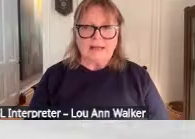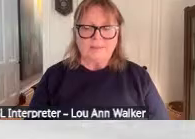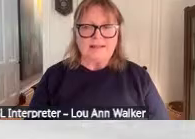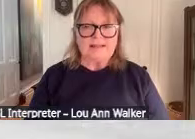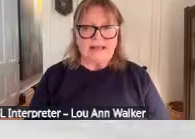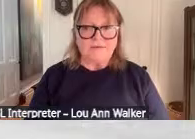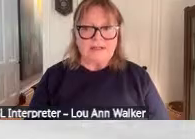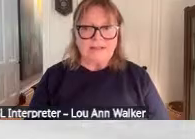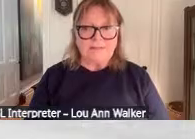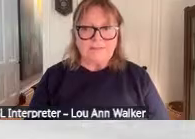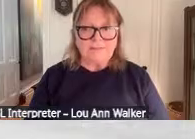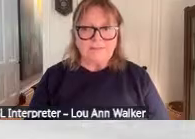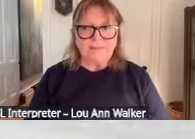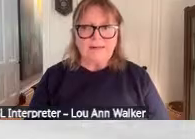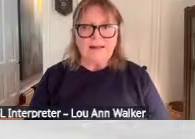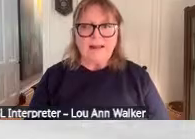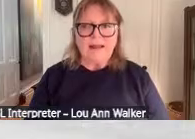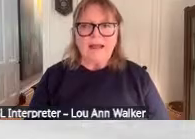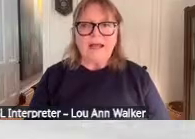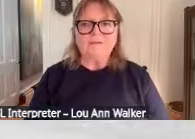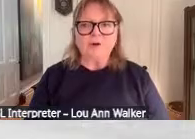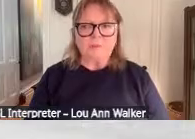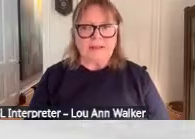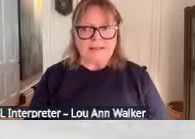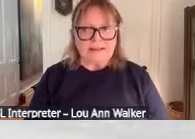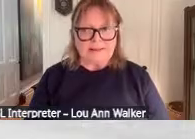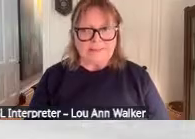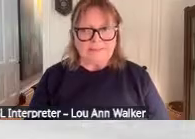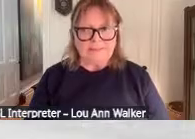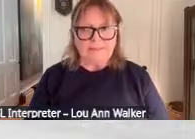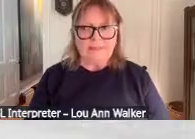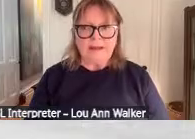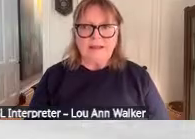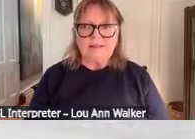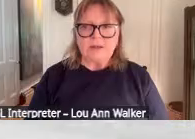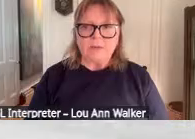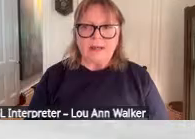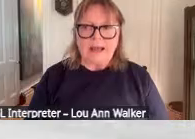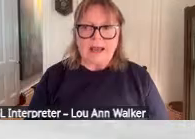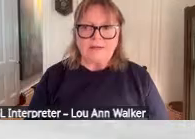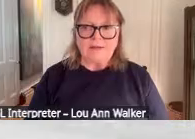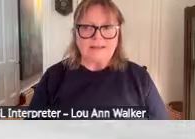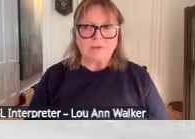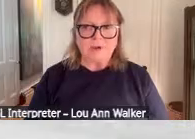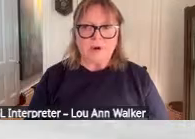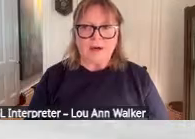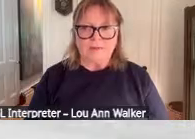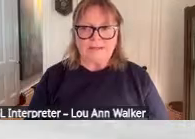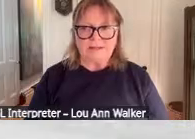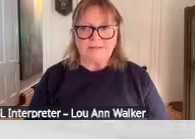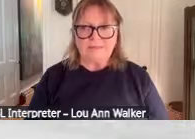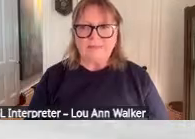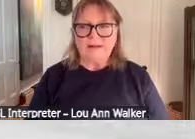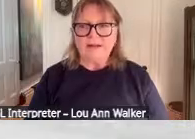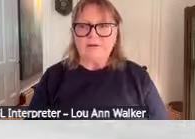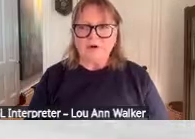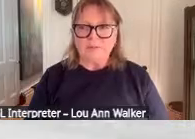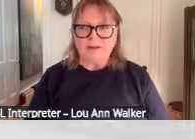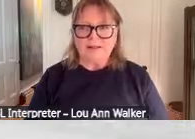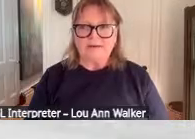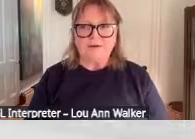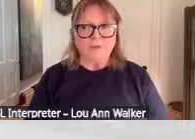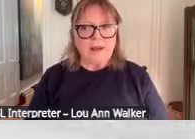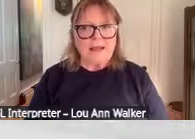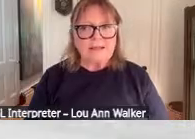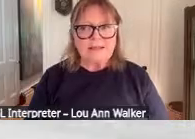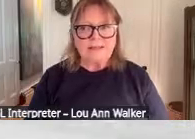my topic is safety and affordability. So we have to, that's a requirement.